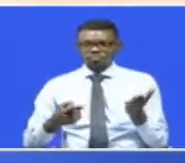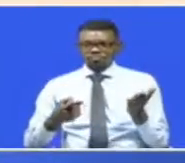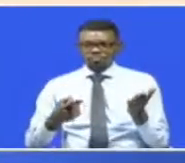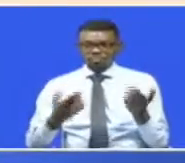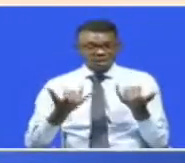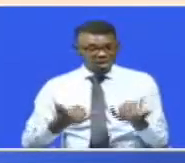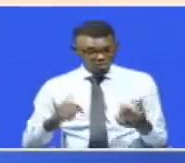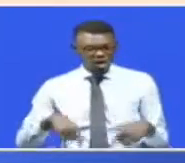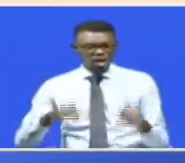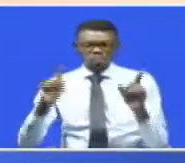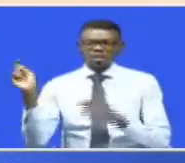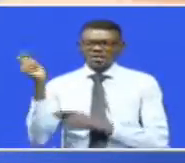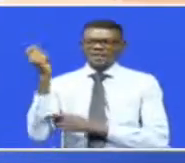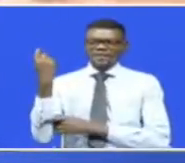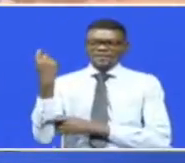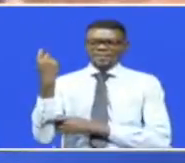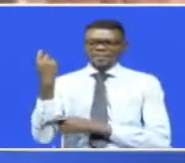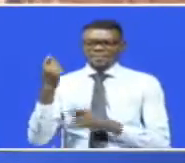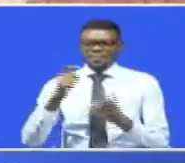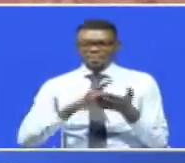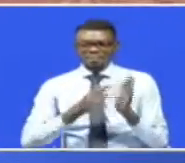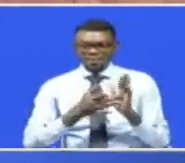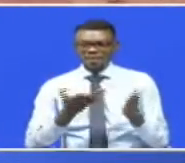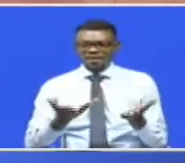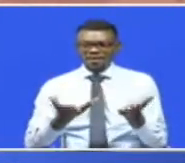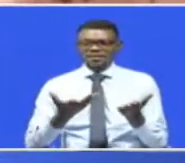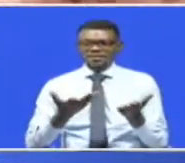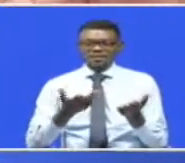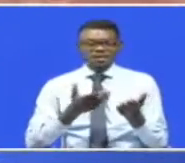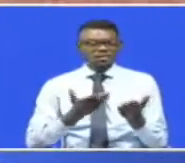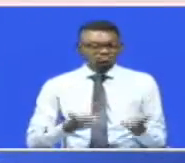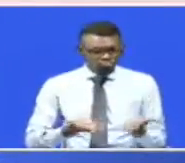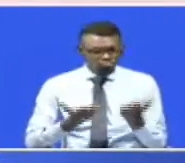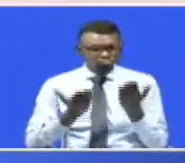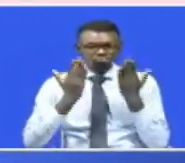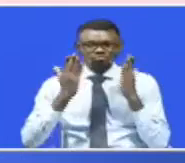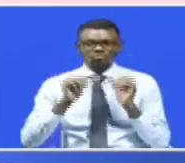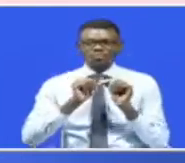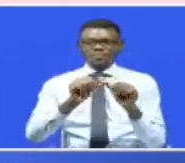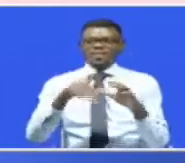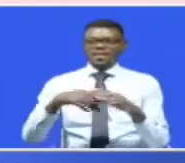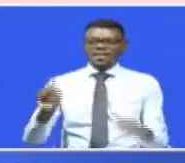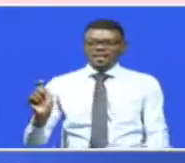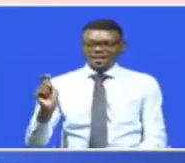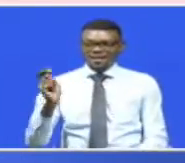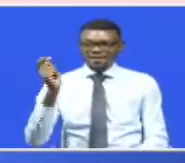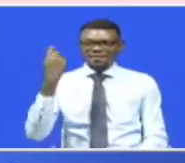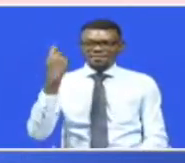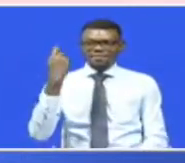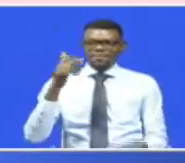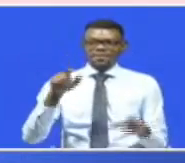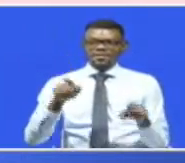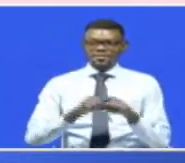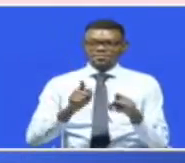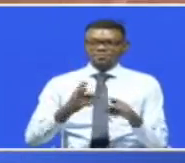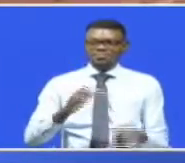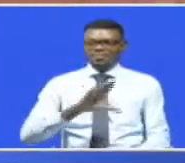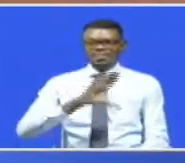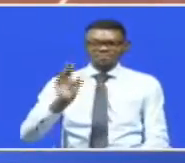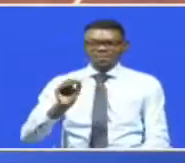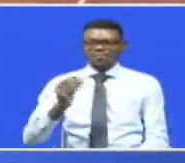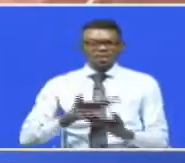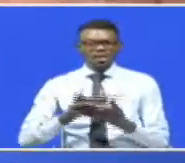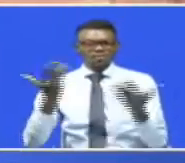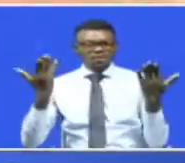kibali hiki ni dirisho la ukuaji wa mchezo huu papa hapa nchini na Afrika Mashariki.